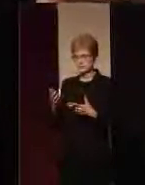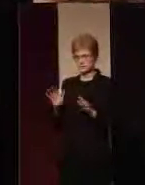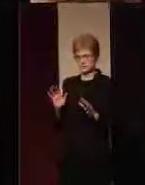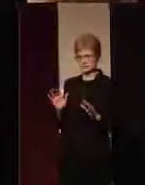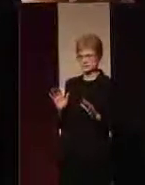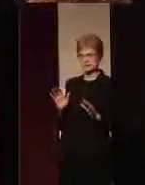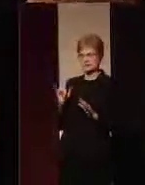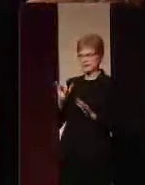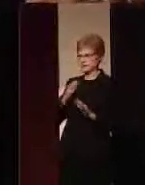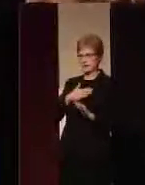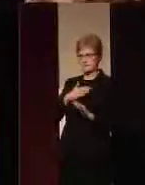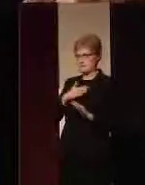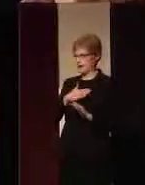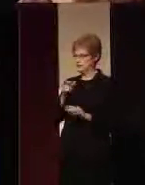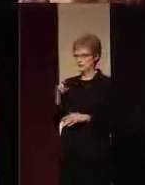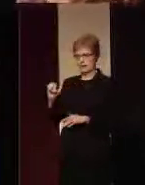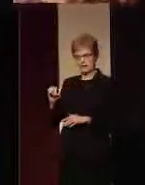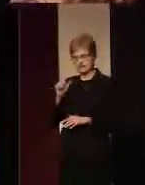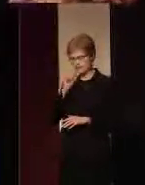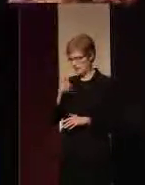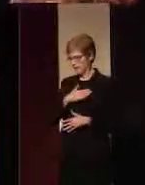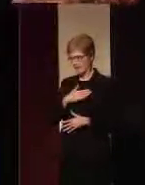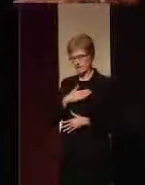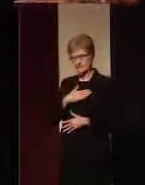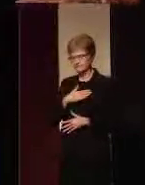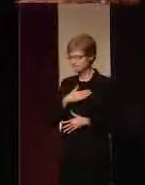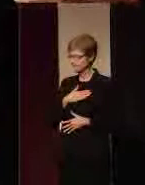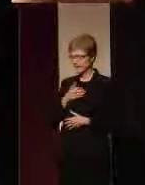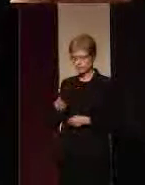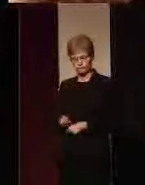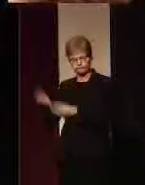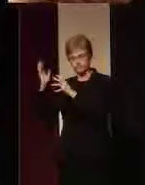of policing. And I immediately got rid of all of that.